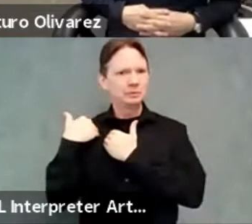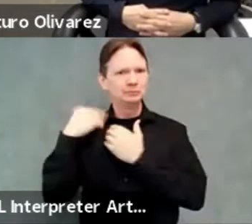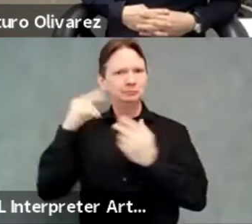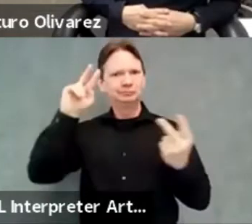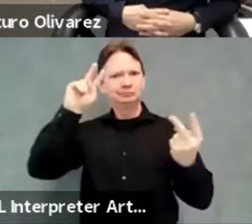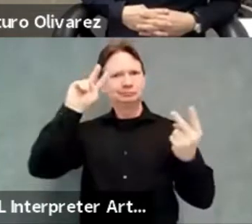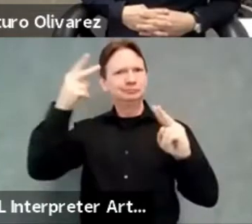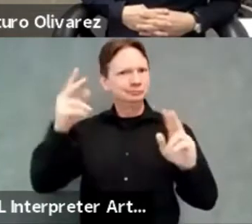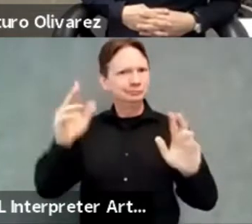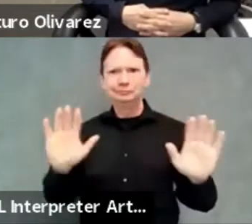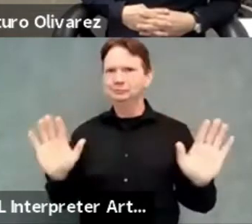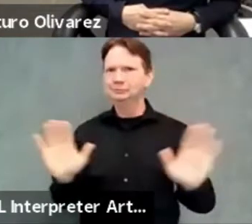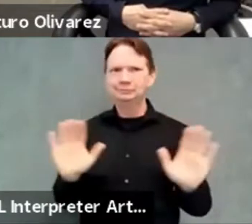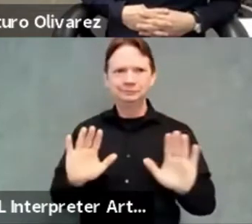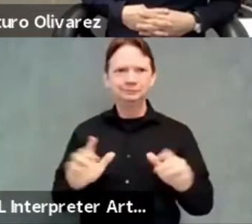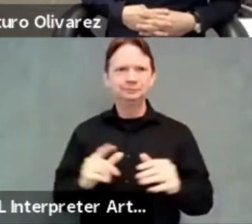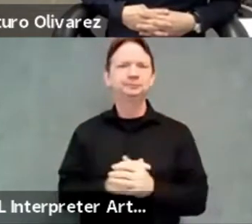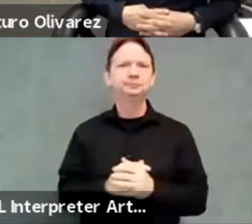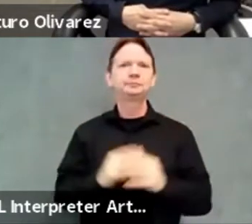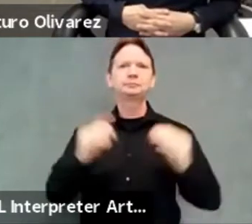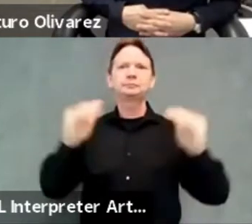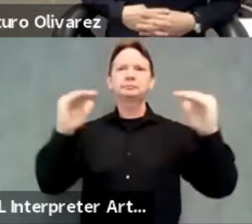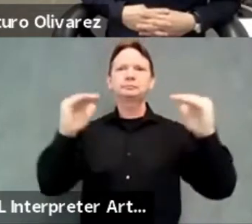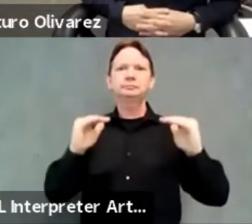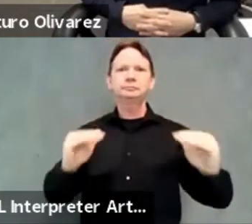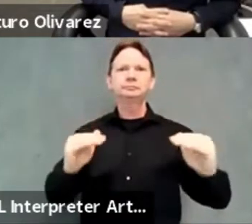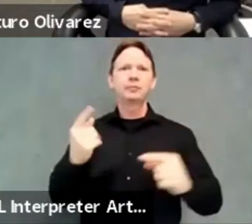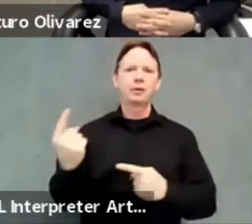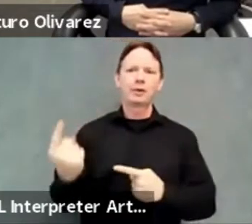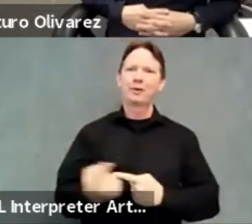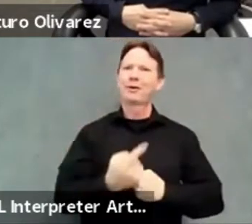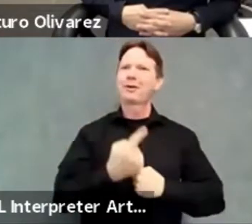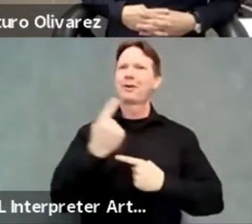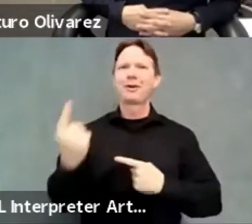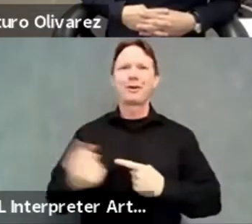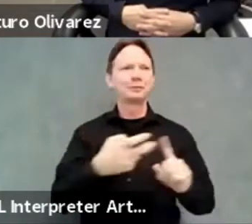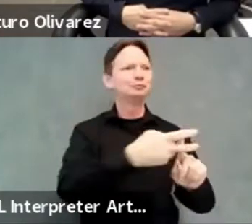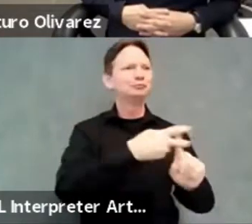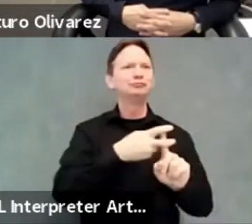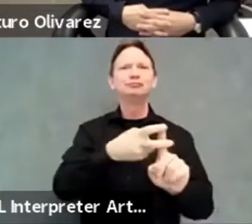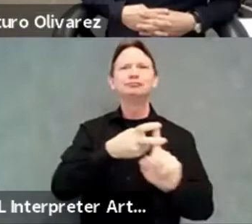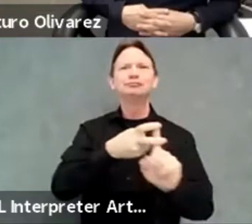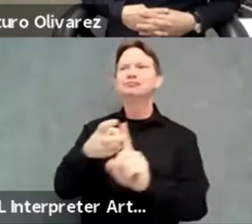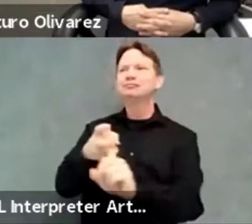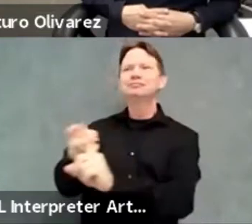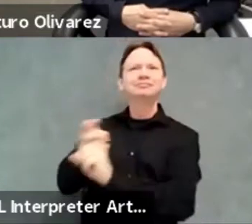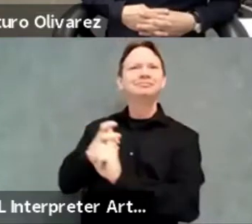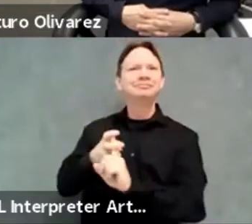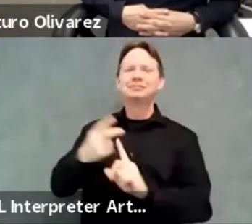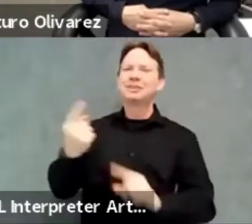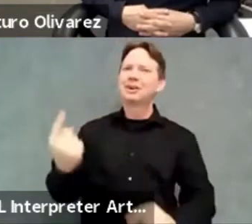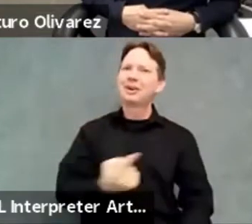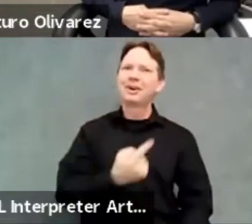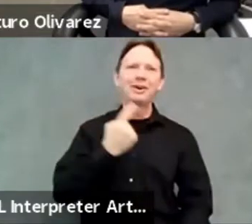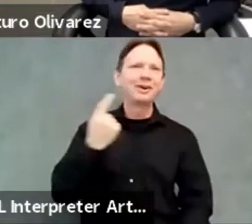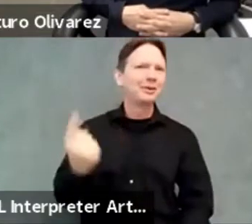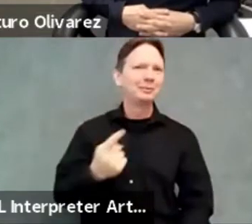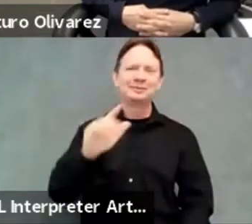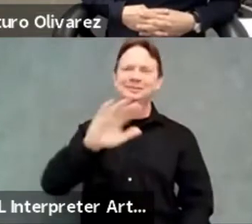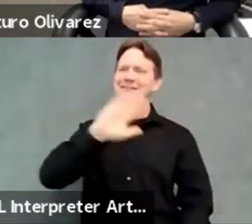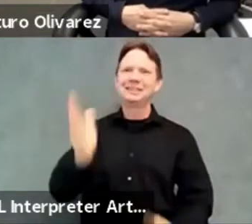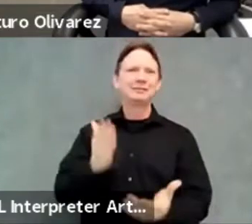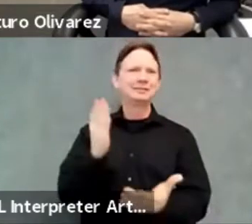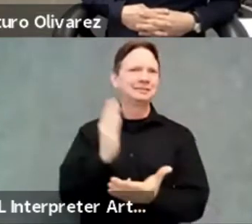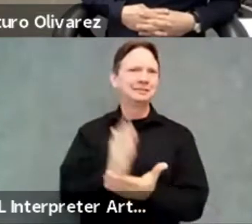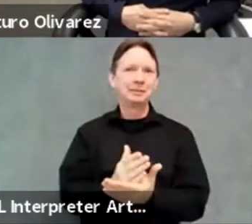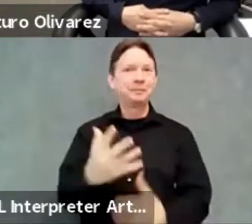keep membership page updated, add quotes from diverse members so scholars can see themselves in various current roles.